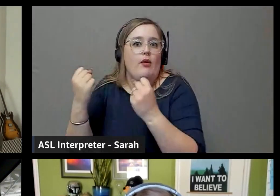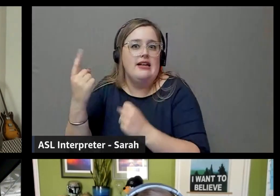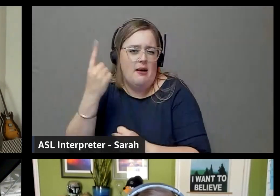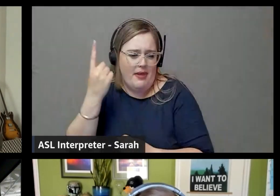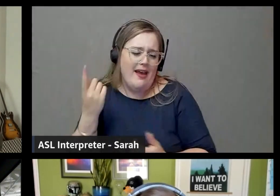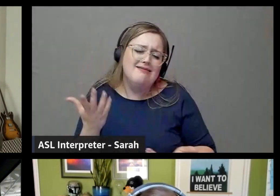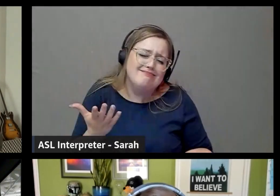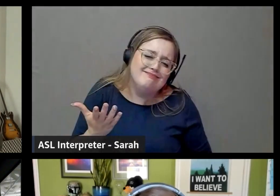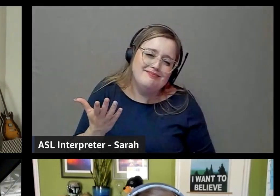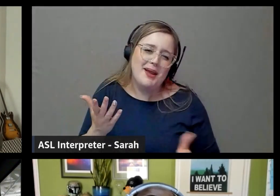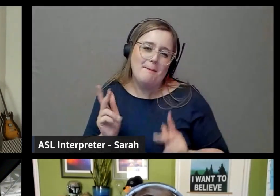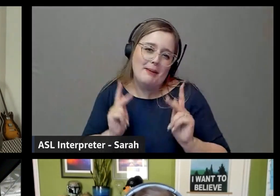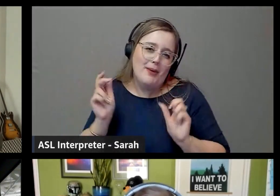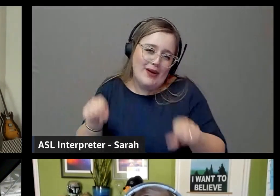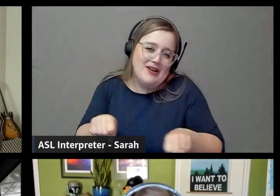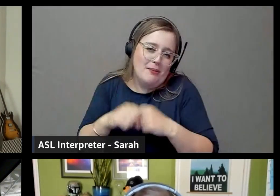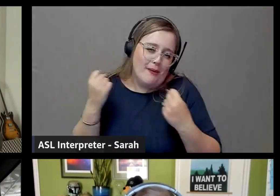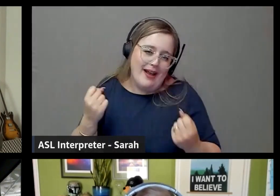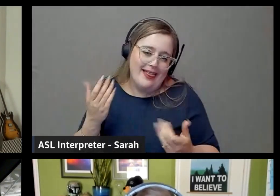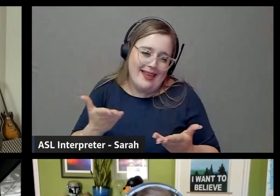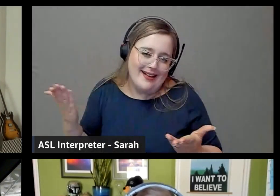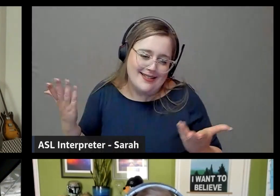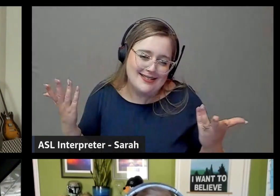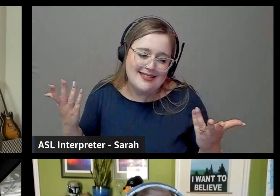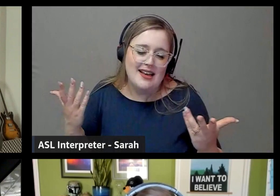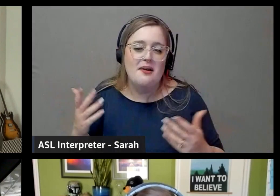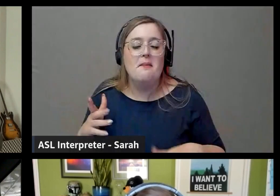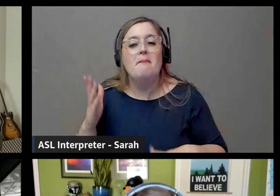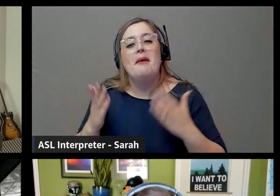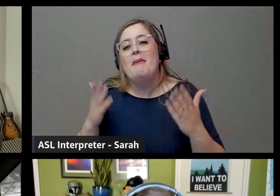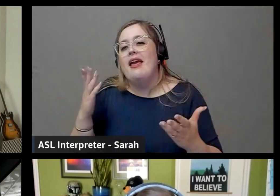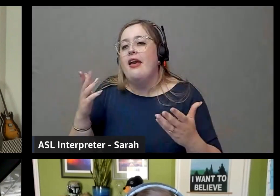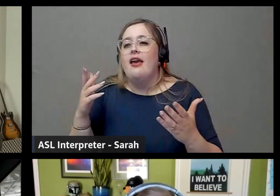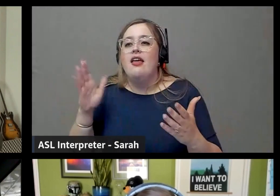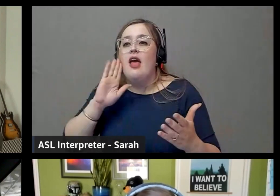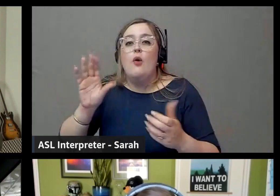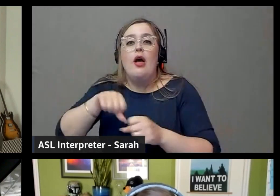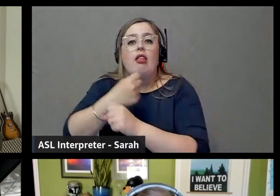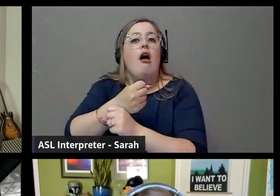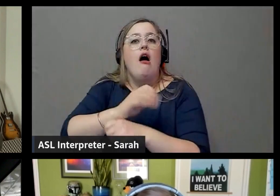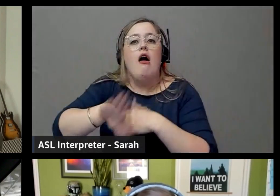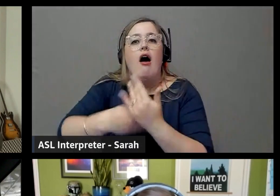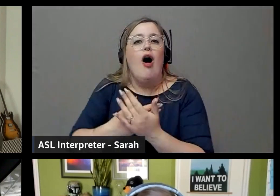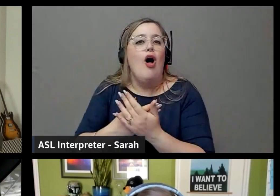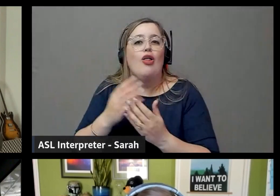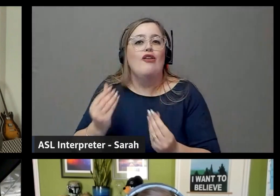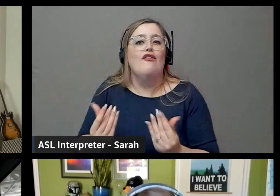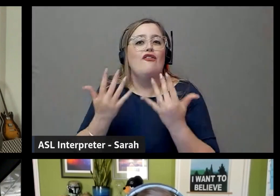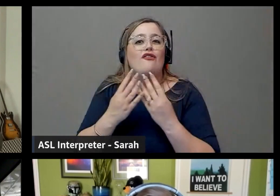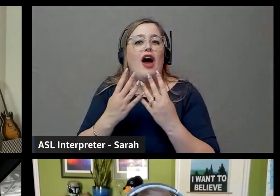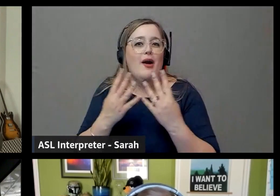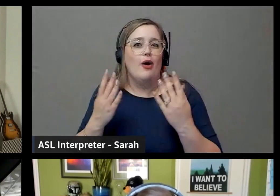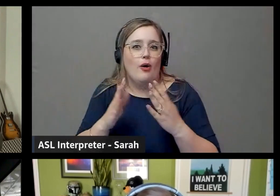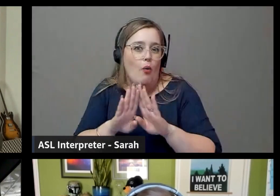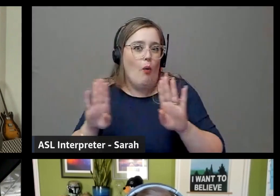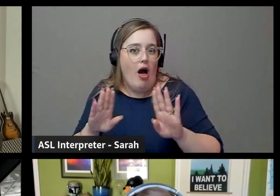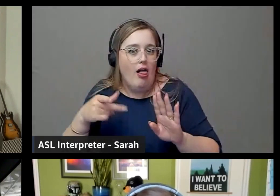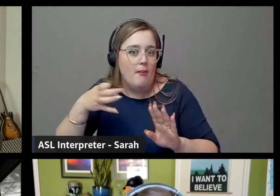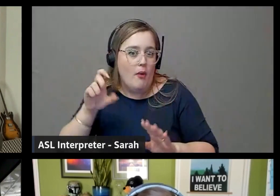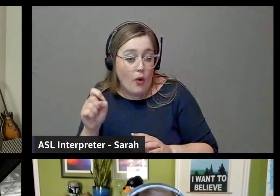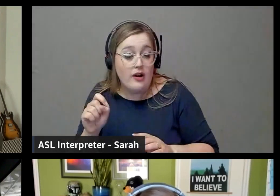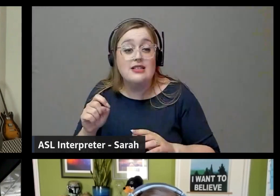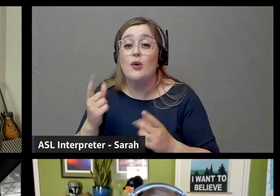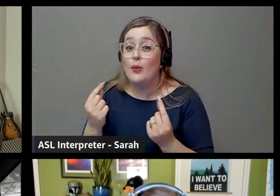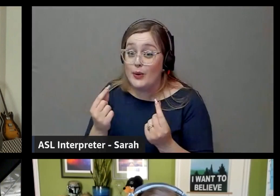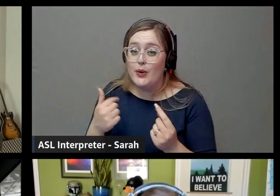things. Some people go in, they might say, well, I'm just going to lock down all the firewall ports and things like that. And in that case, what happens is we alert